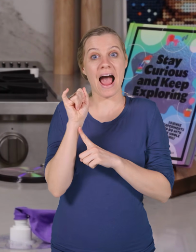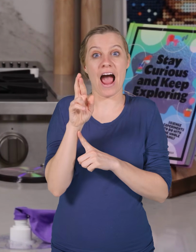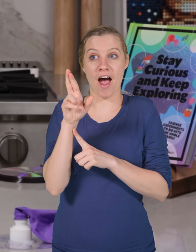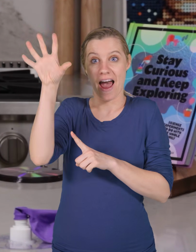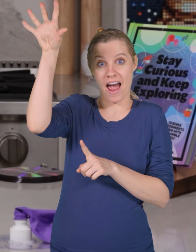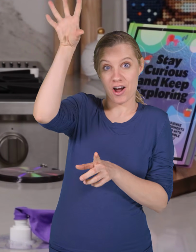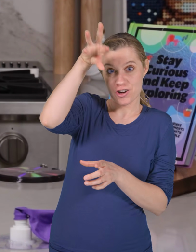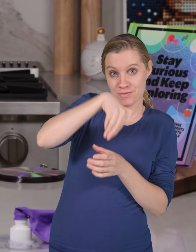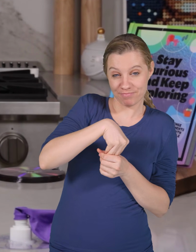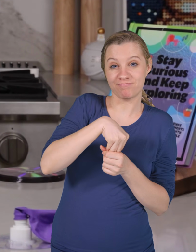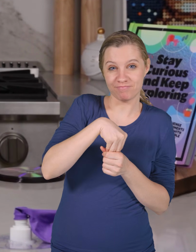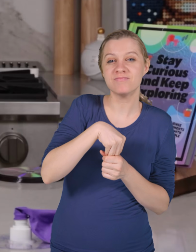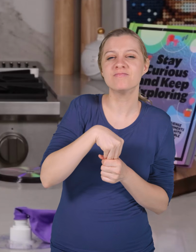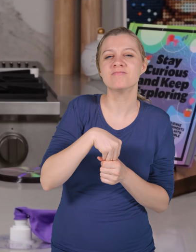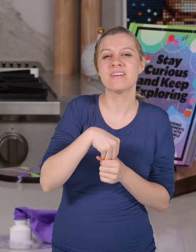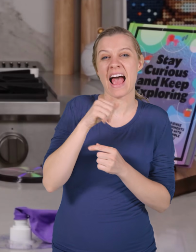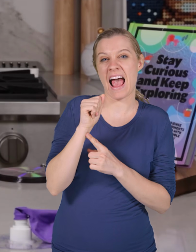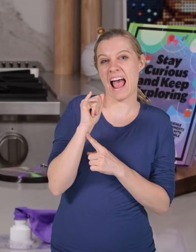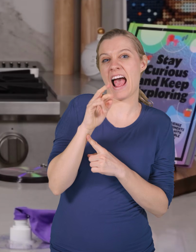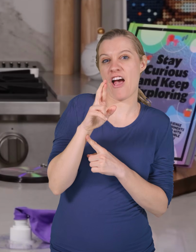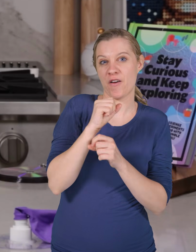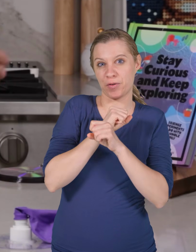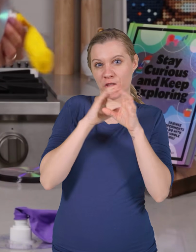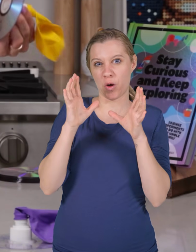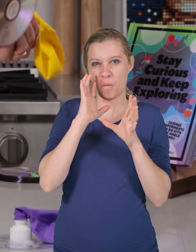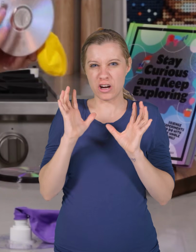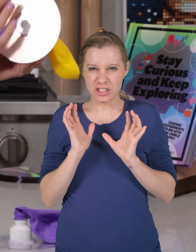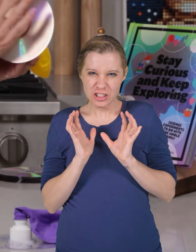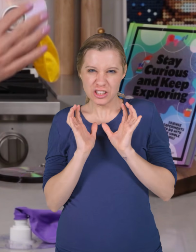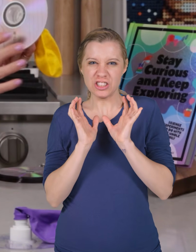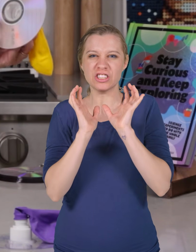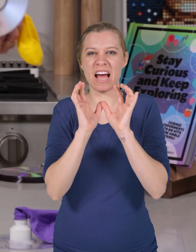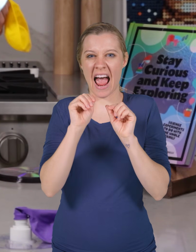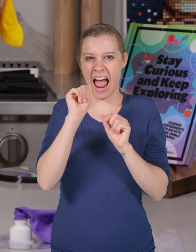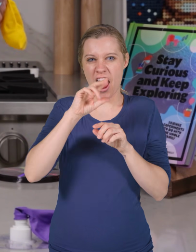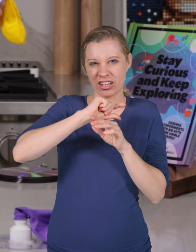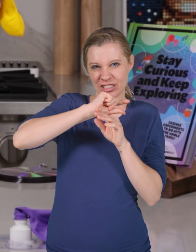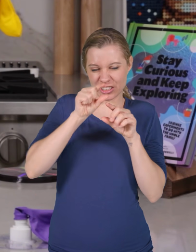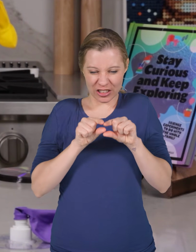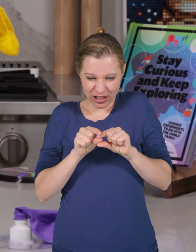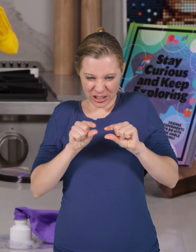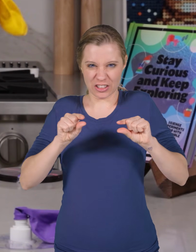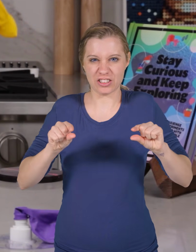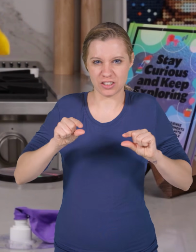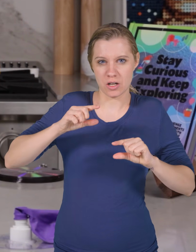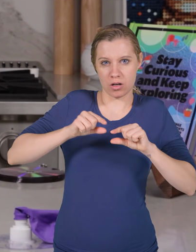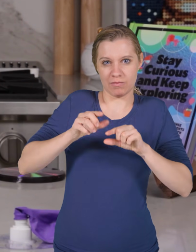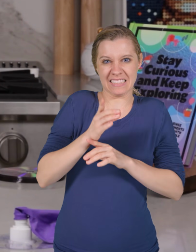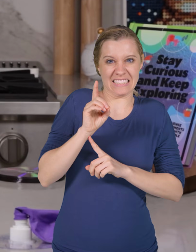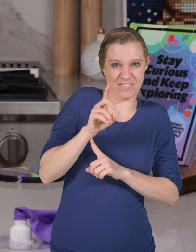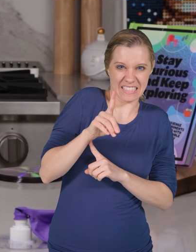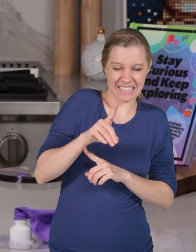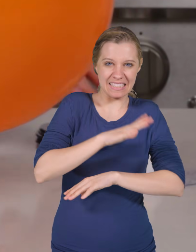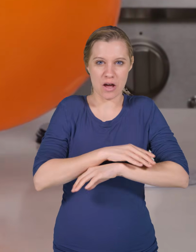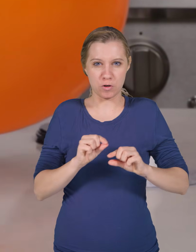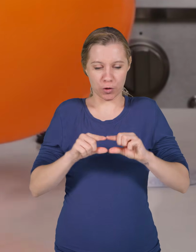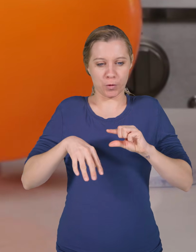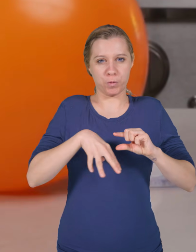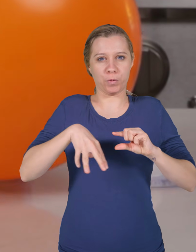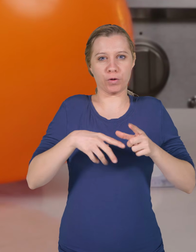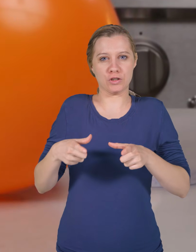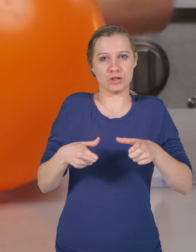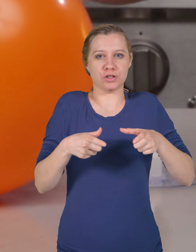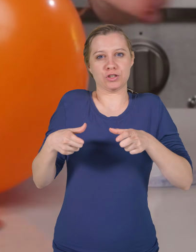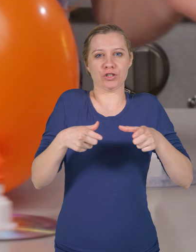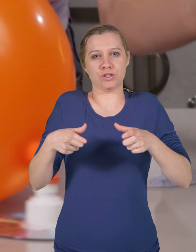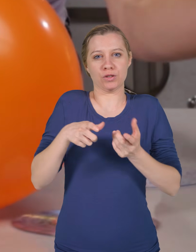our air to the equation, the air from the balloon is forcing a film of air between the DVD and the table, reducing